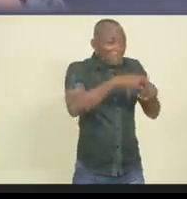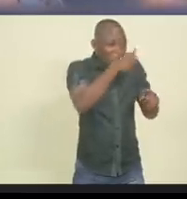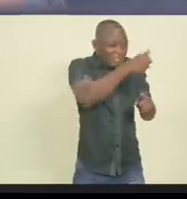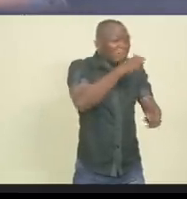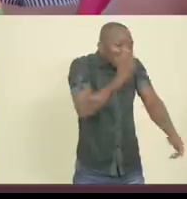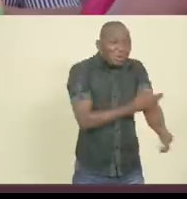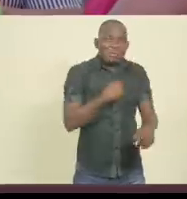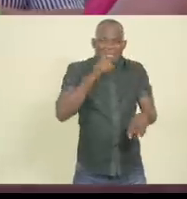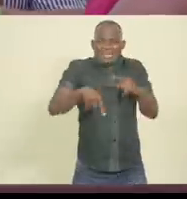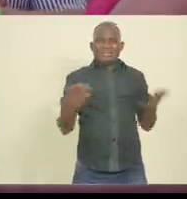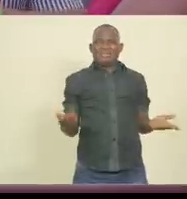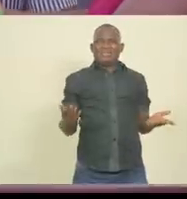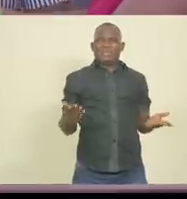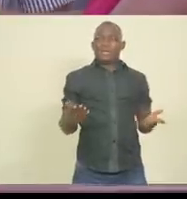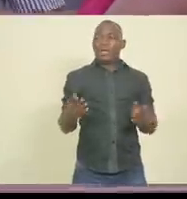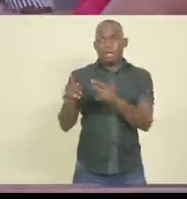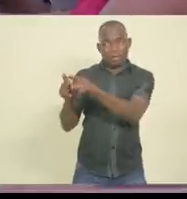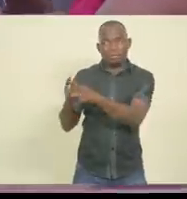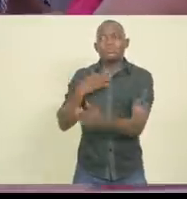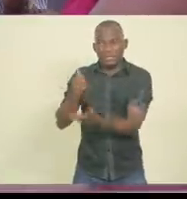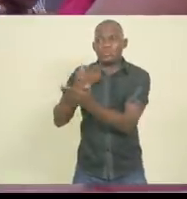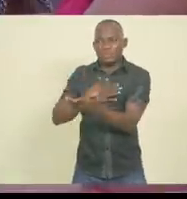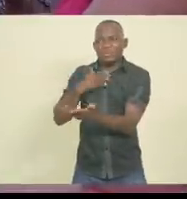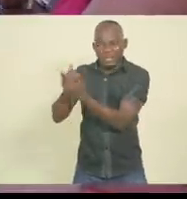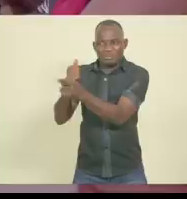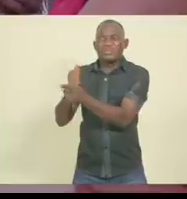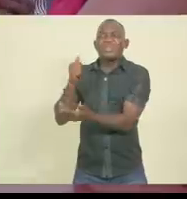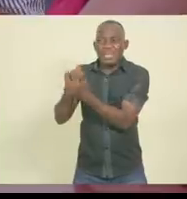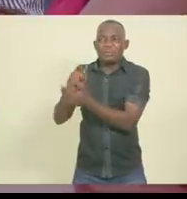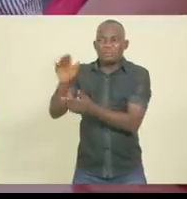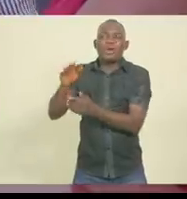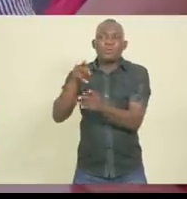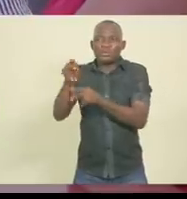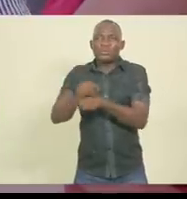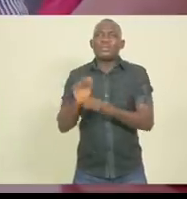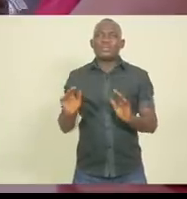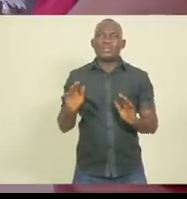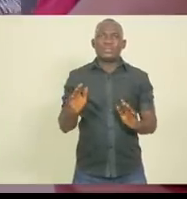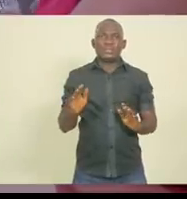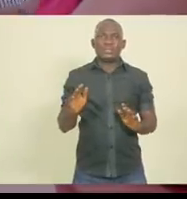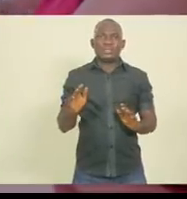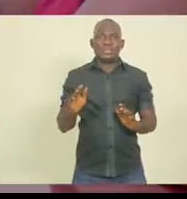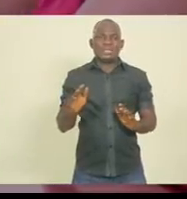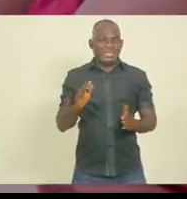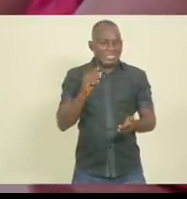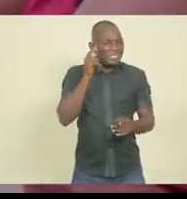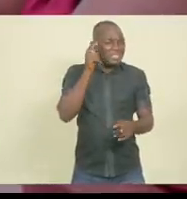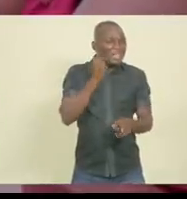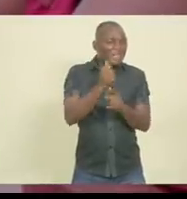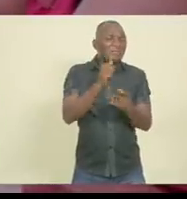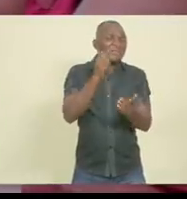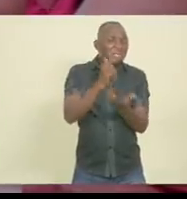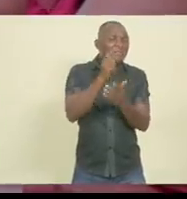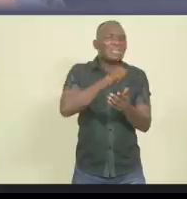child. I can't do anything about this. You can do something, Coco. Please, you can do something. That is why you are Coco. See, just give this girl just one